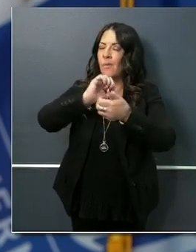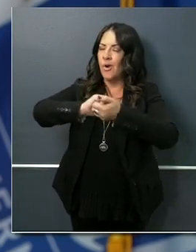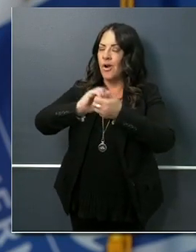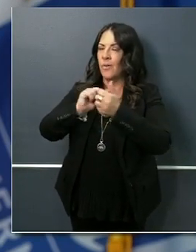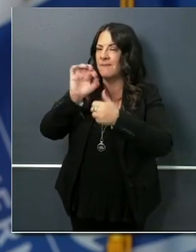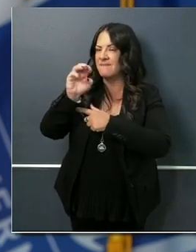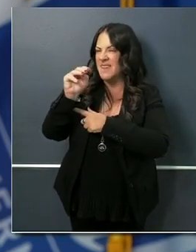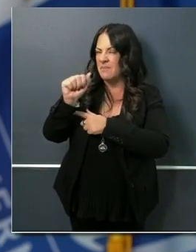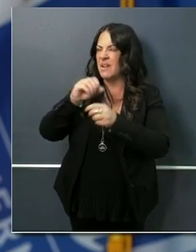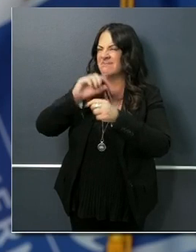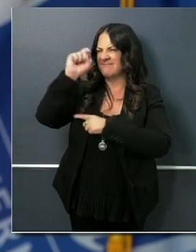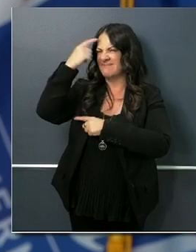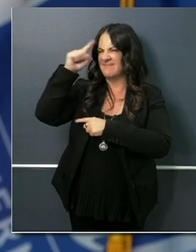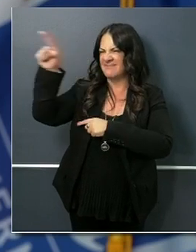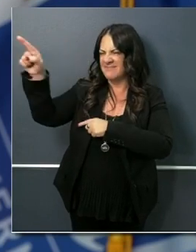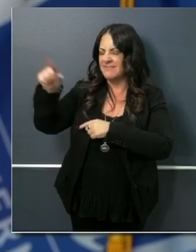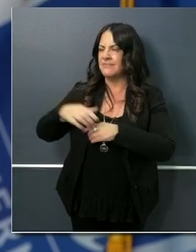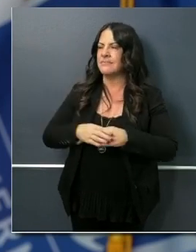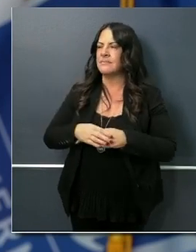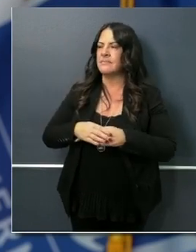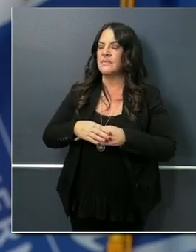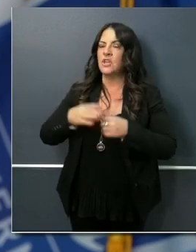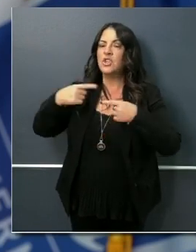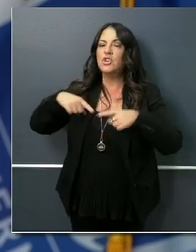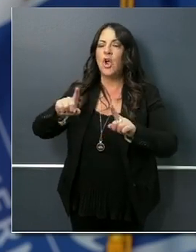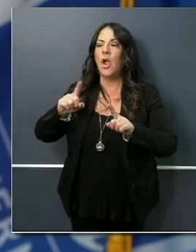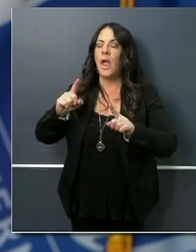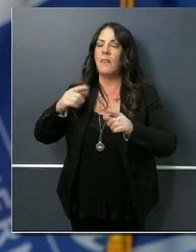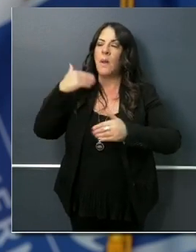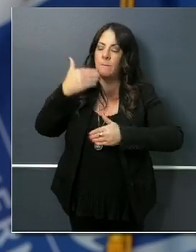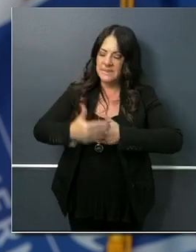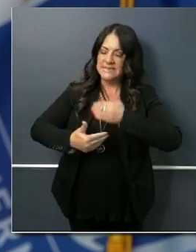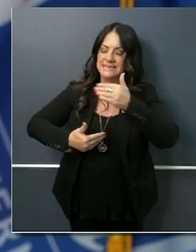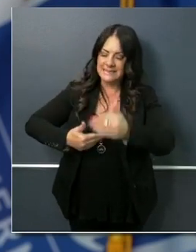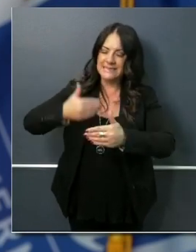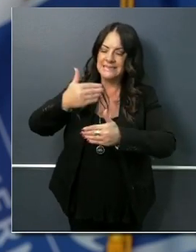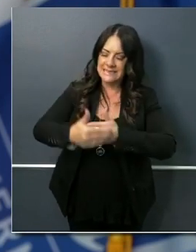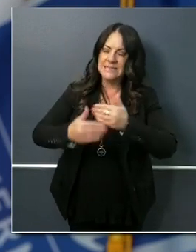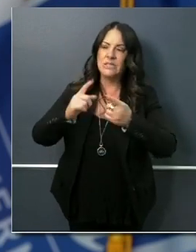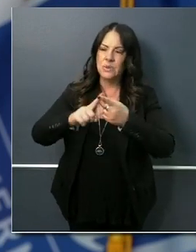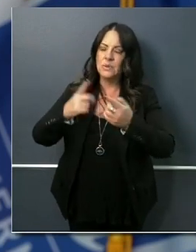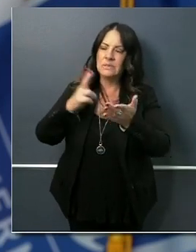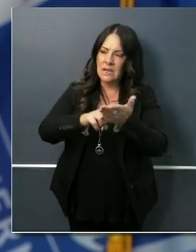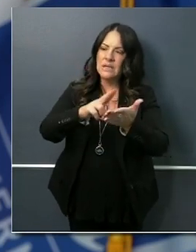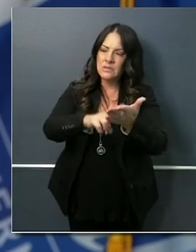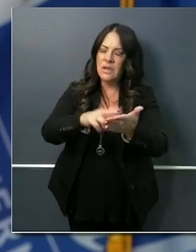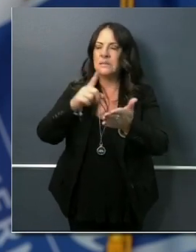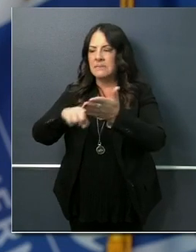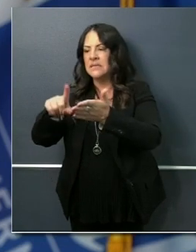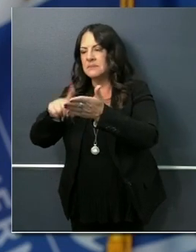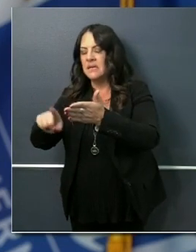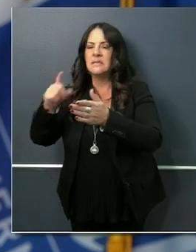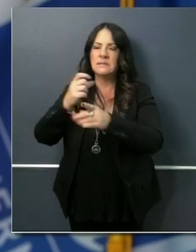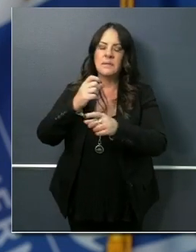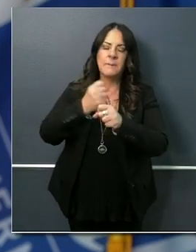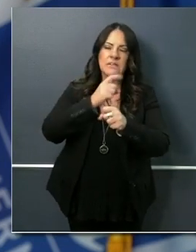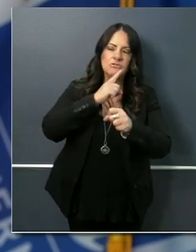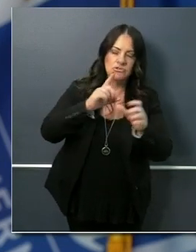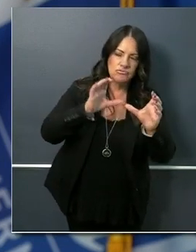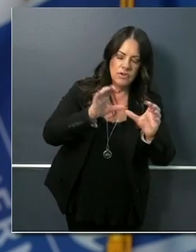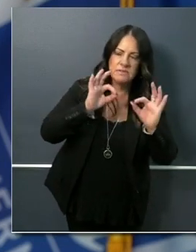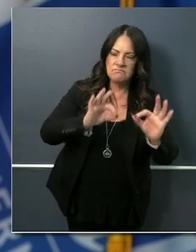throughout the procurement process, and then we will be partnering with them as the commodities come in to not only